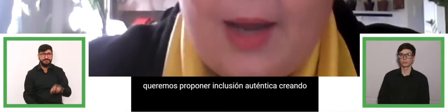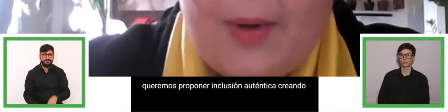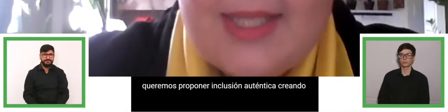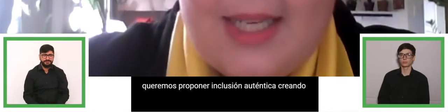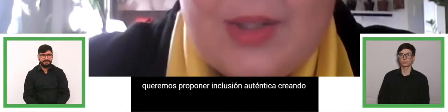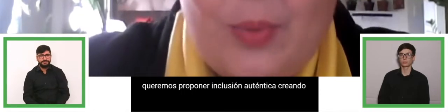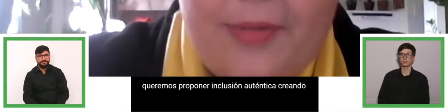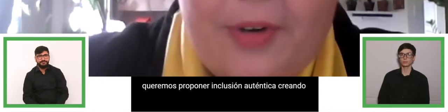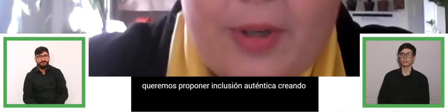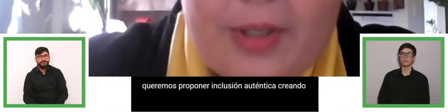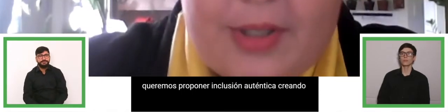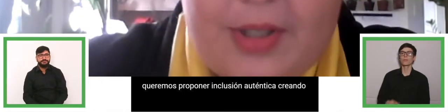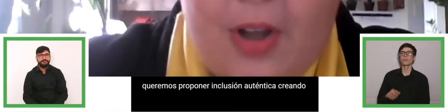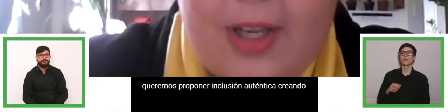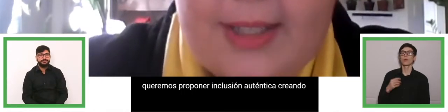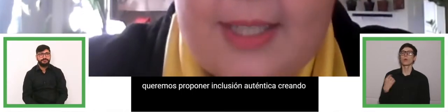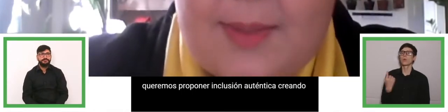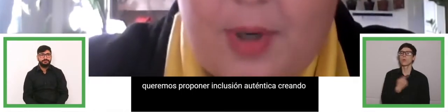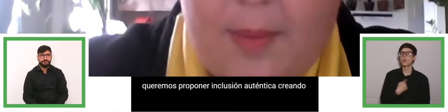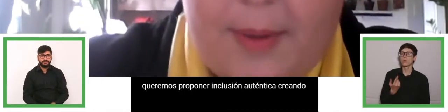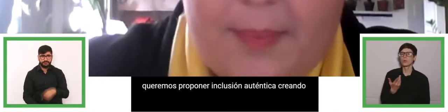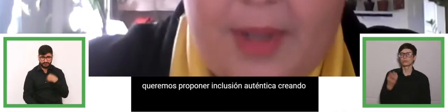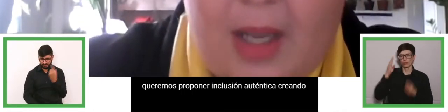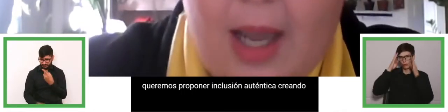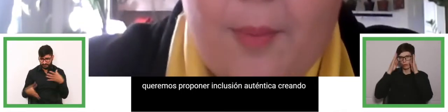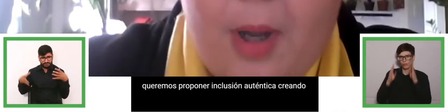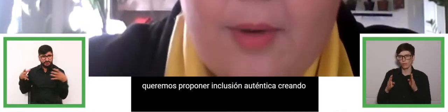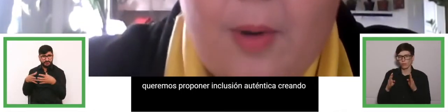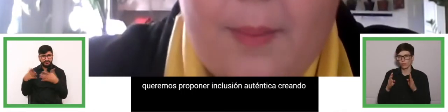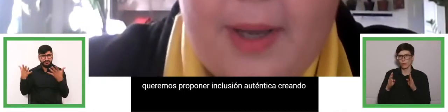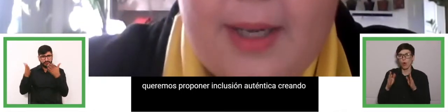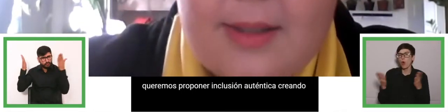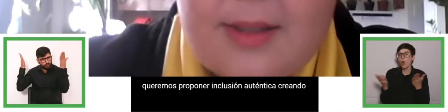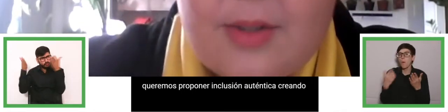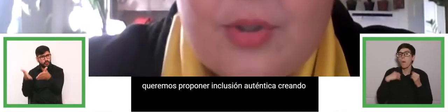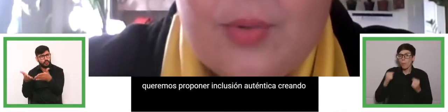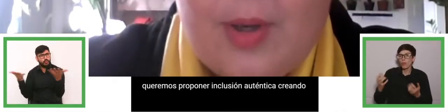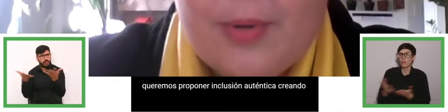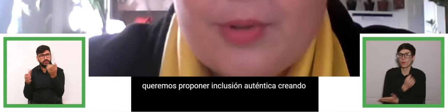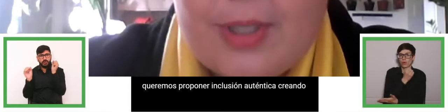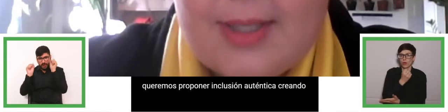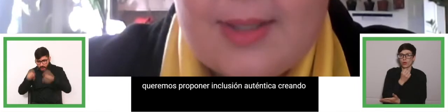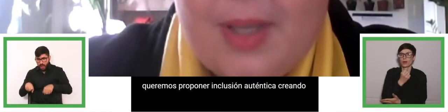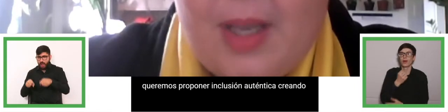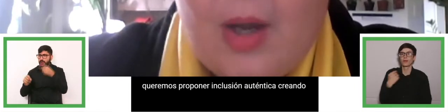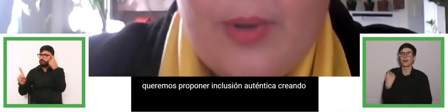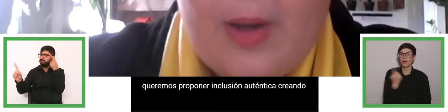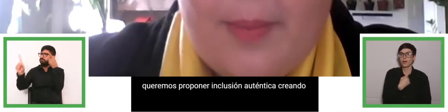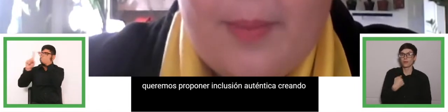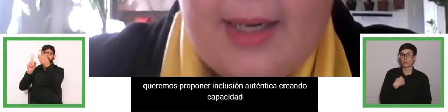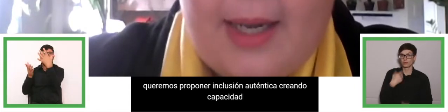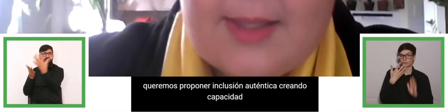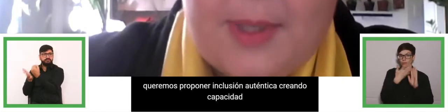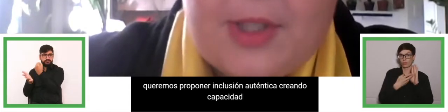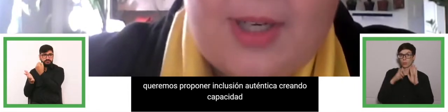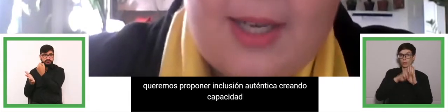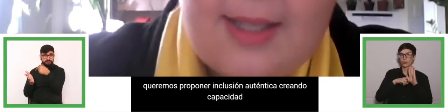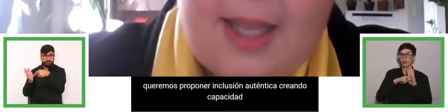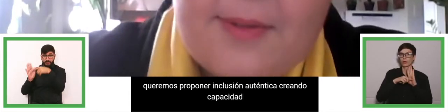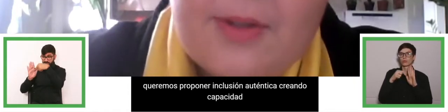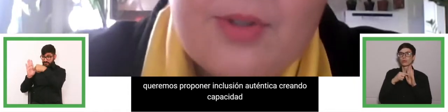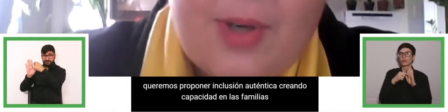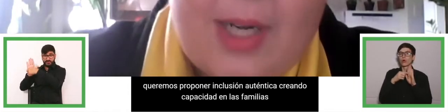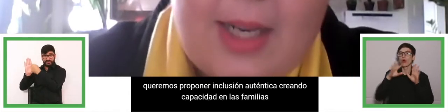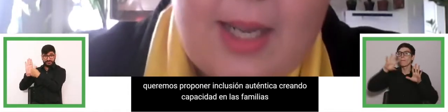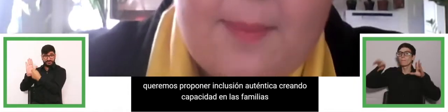How is it that we focus on this problem? Our model combines two approaches. We combine a specialized